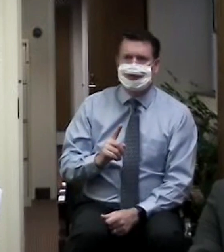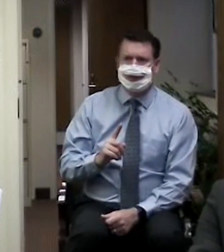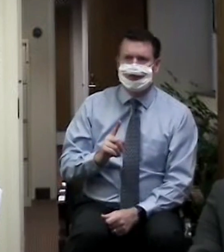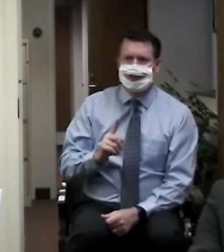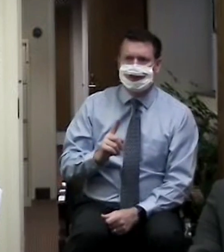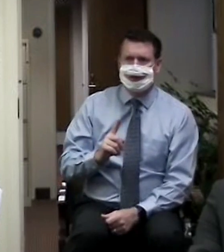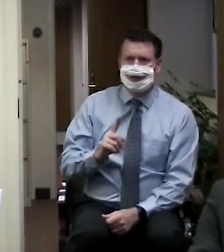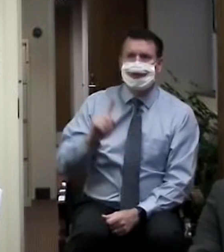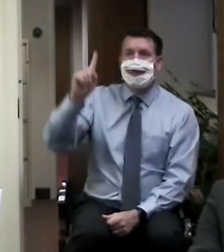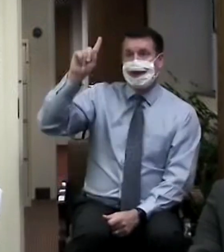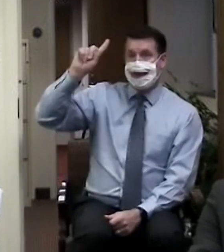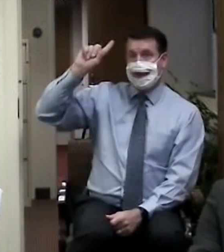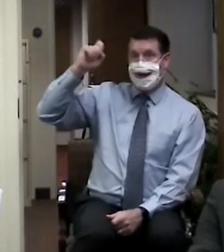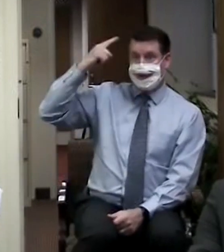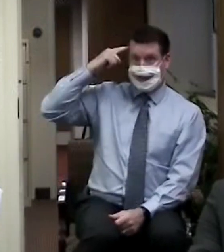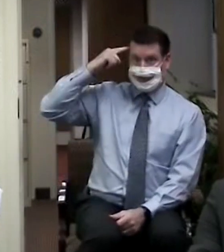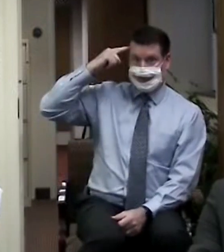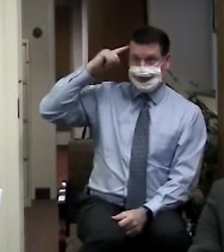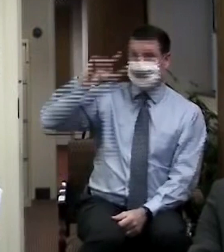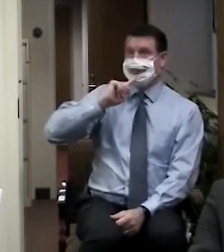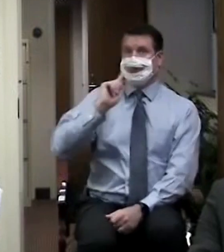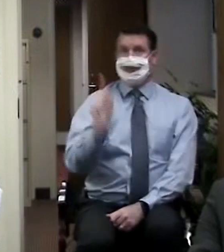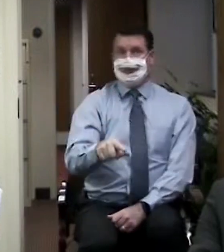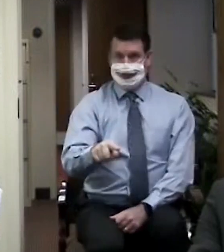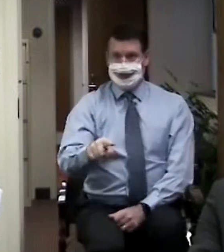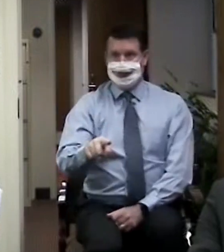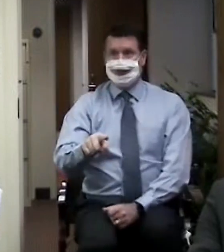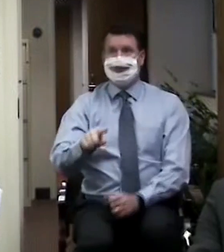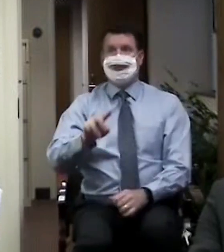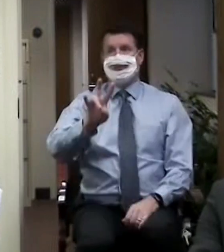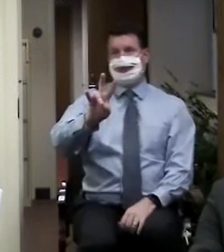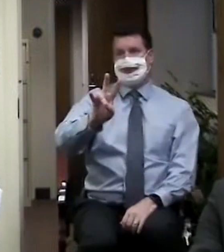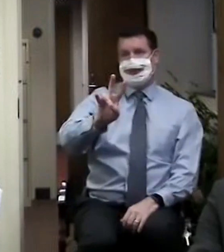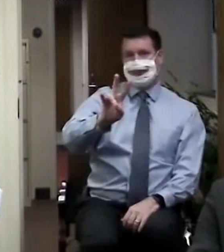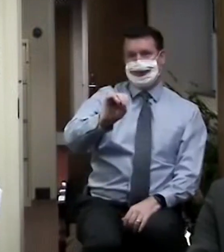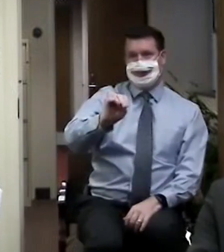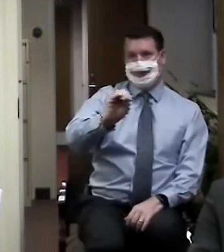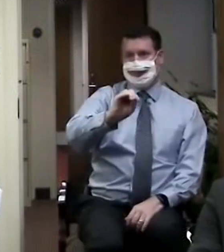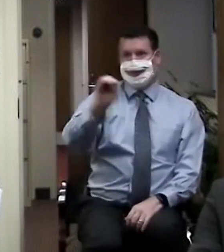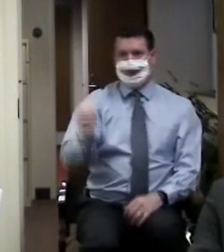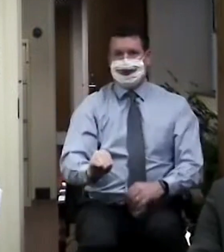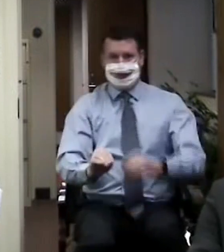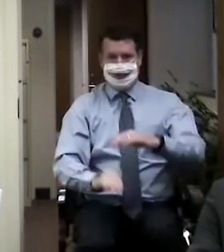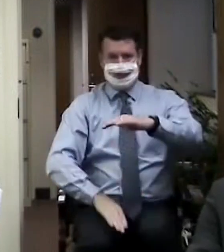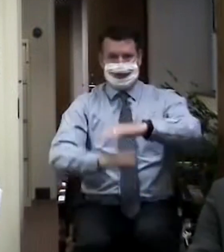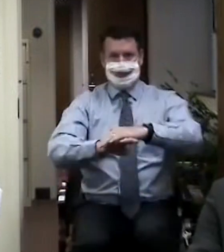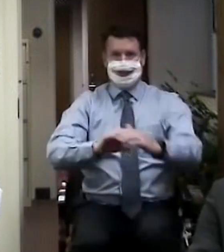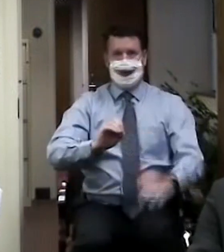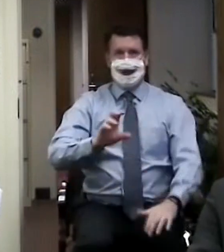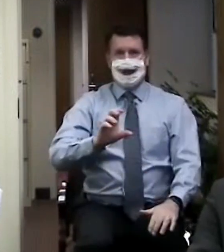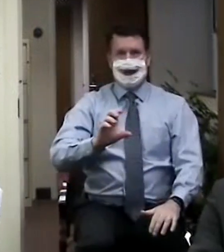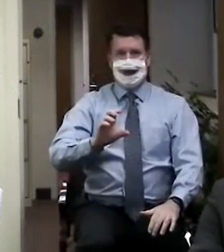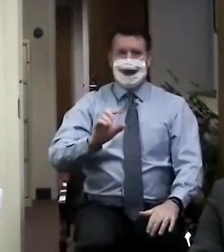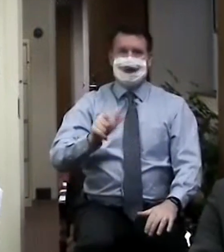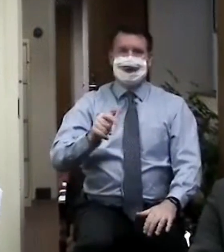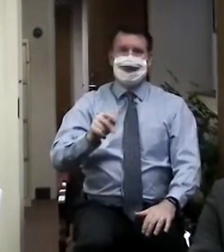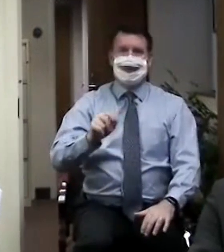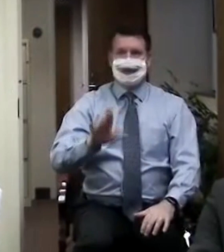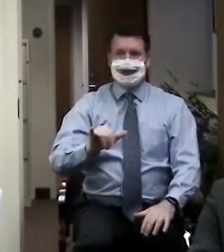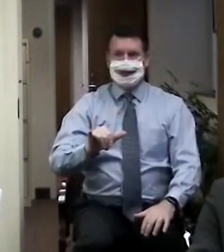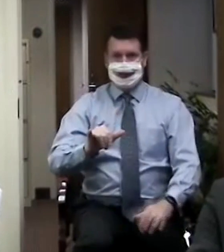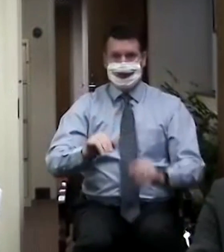patient census and still be in the governor's guidelines. And Will, your second question about the payers, you know, we have approached all of our major